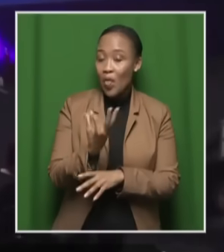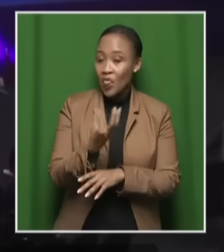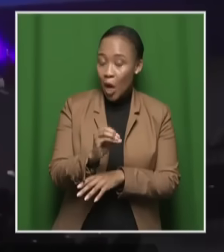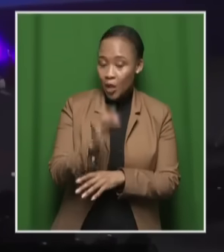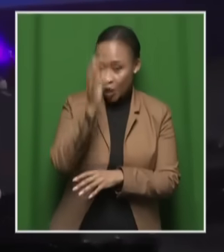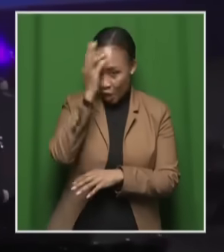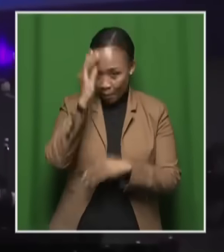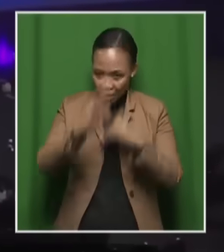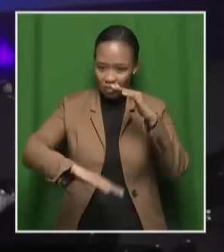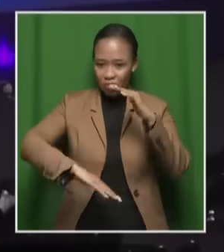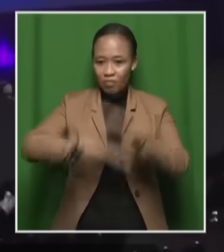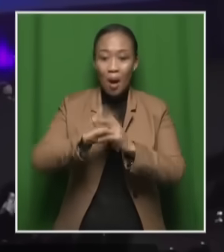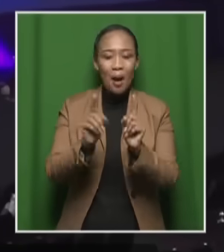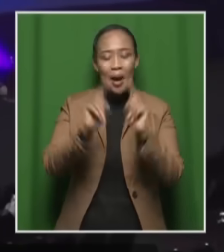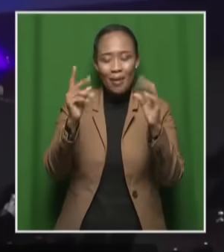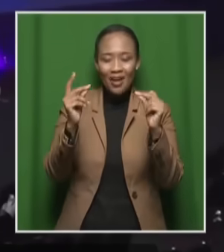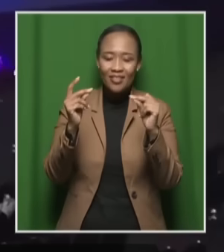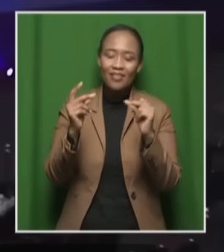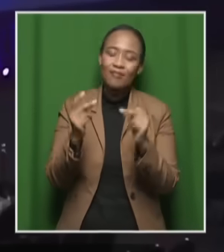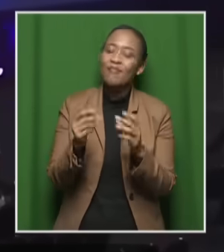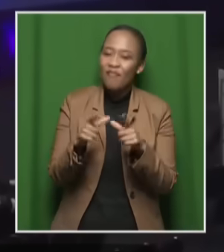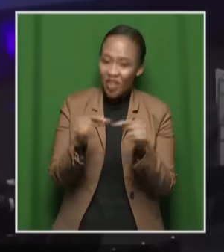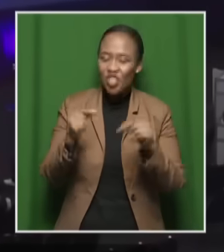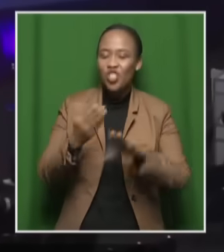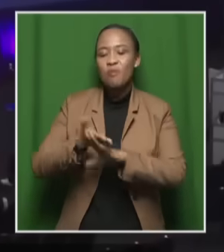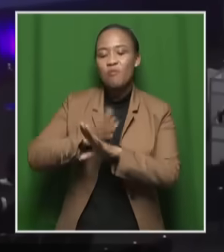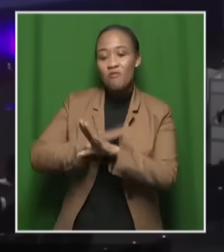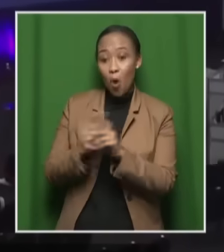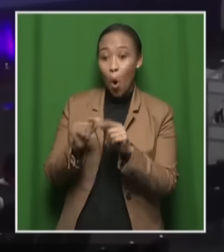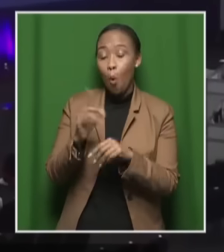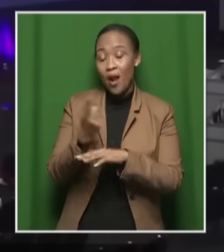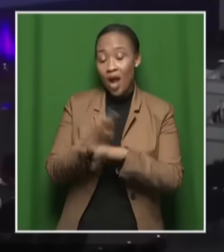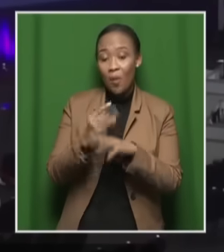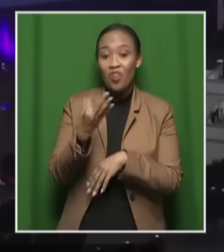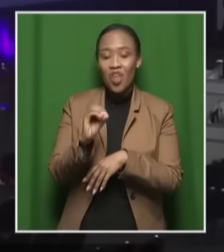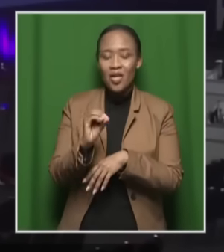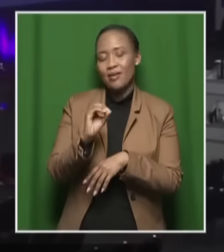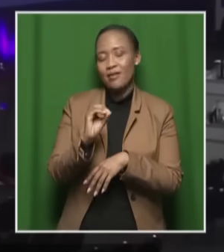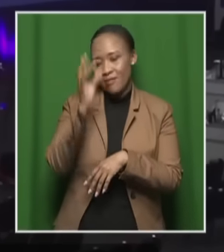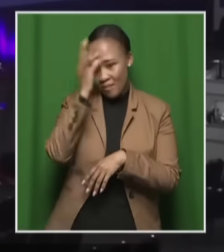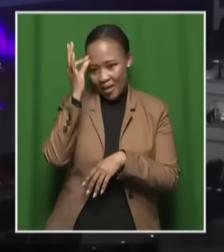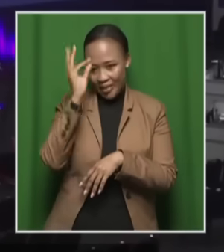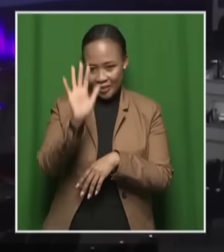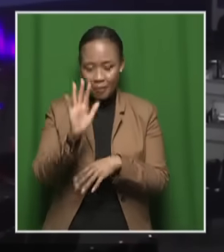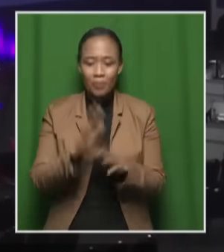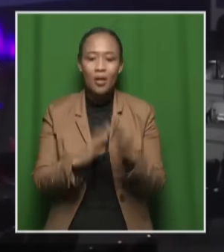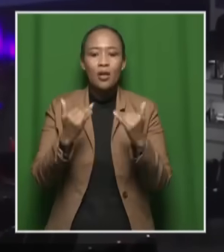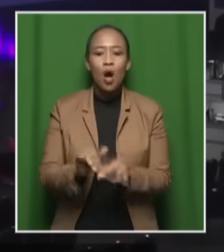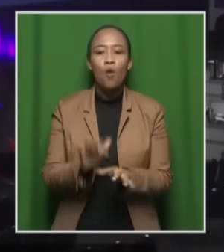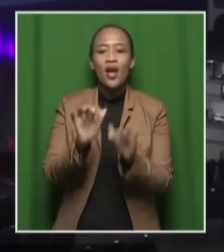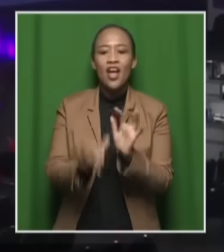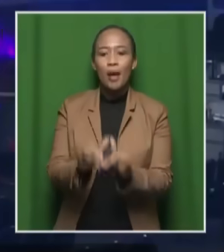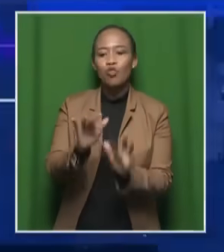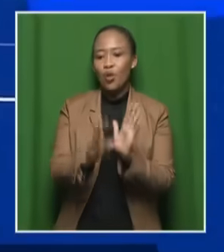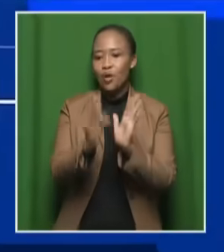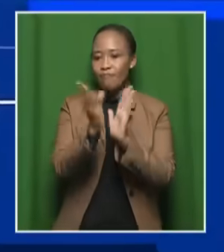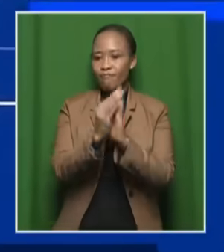course, you heard there from Mawethu Mosiri, one of the commissioners, that the capturing is now at